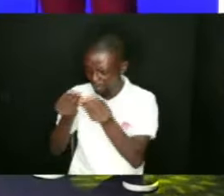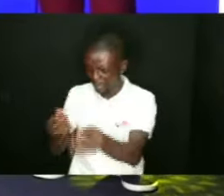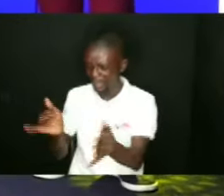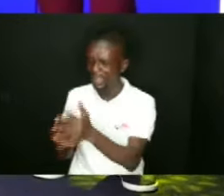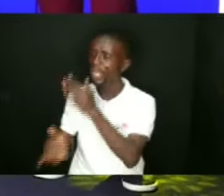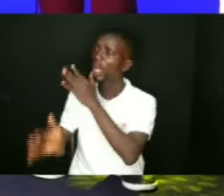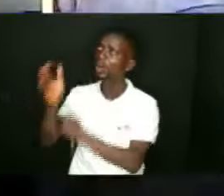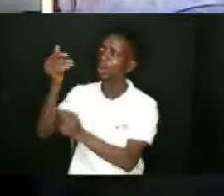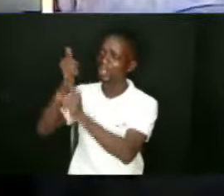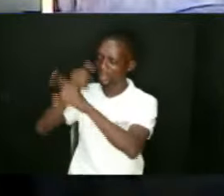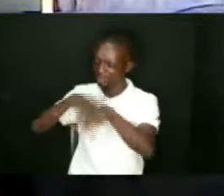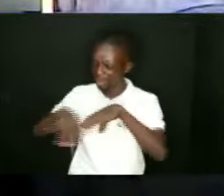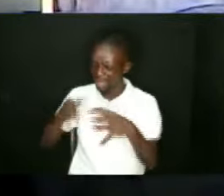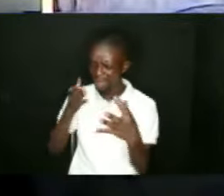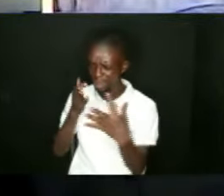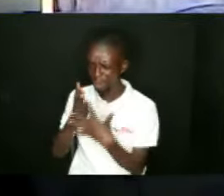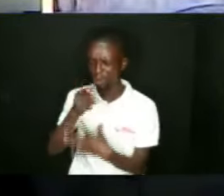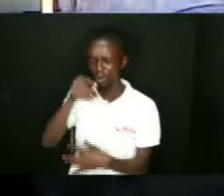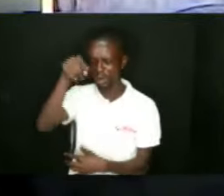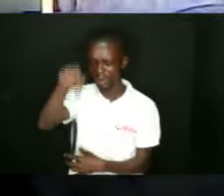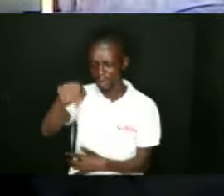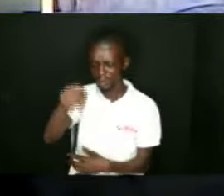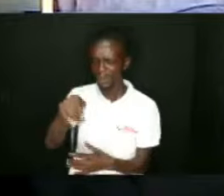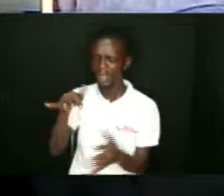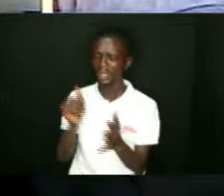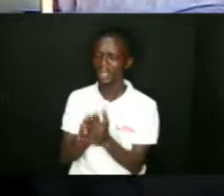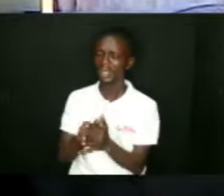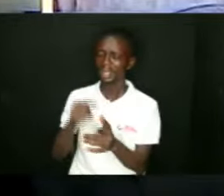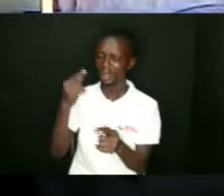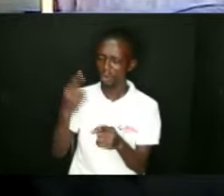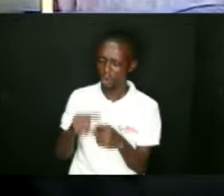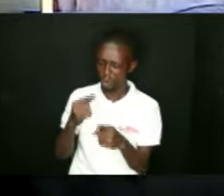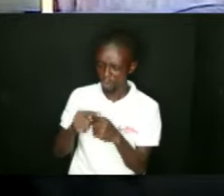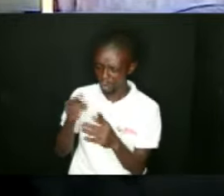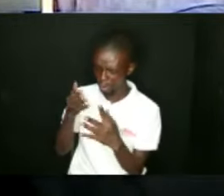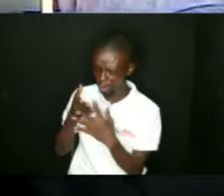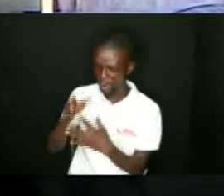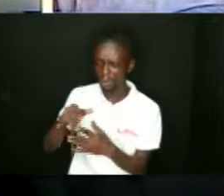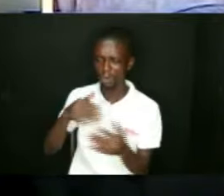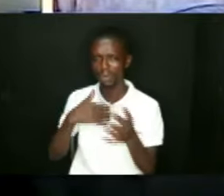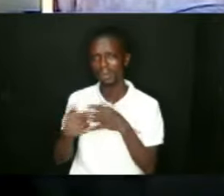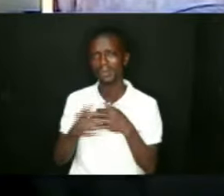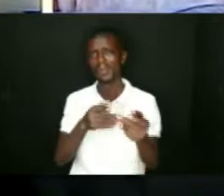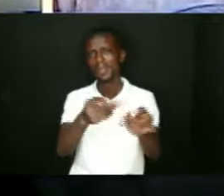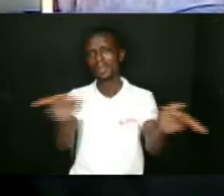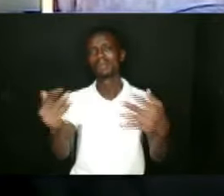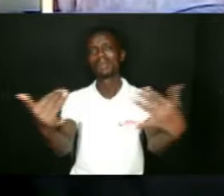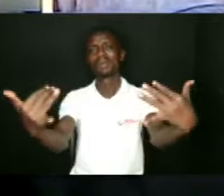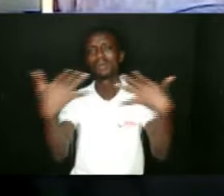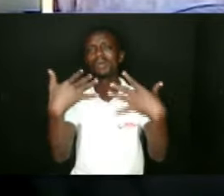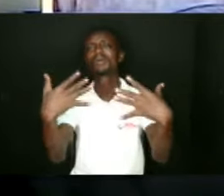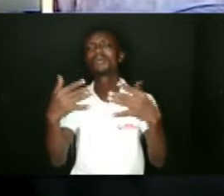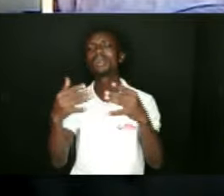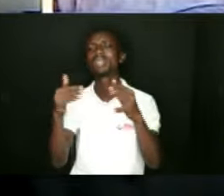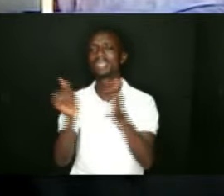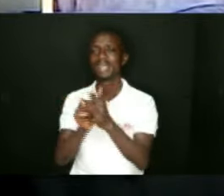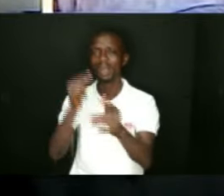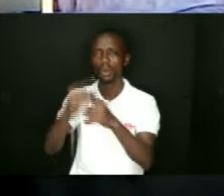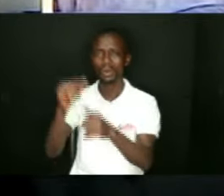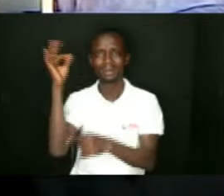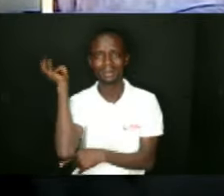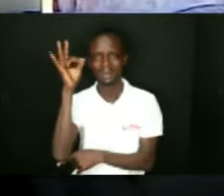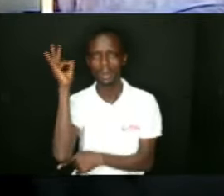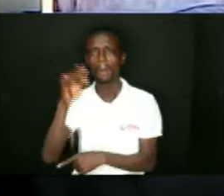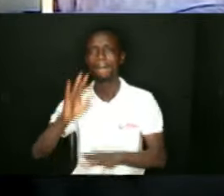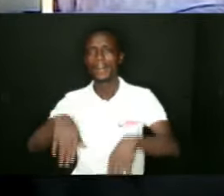speak through him, and as the word of God comes through him, it should channel through the screens and save lives, bring deliverance,